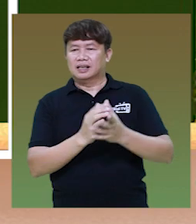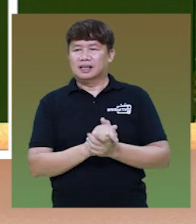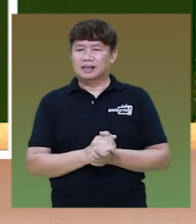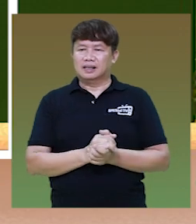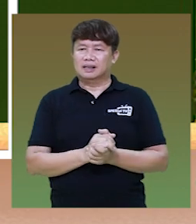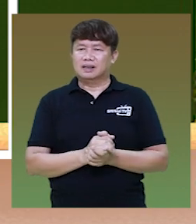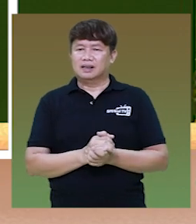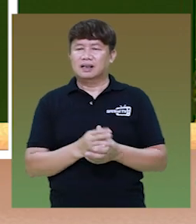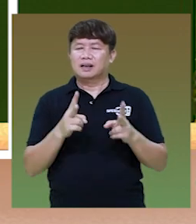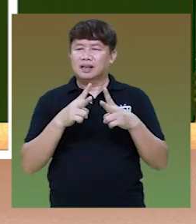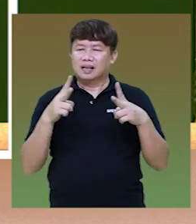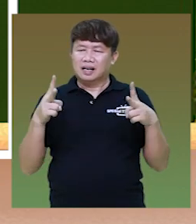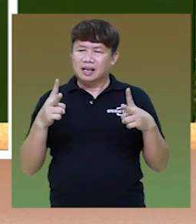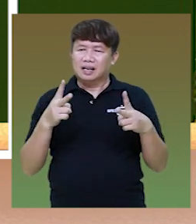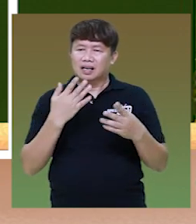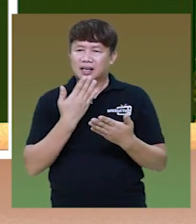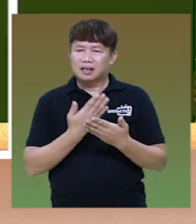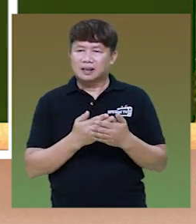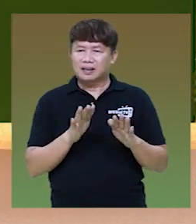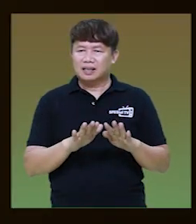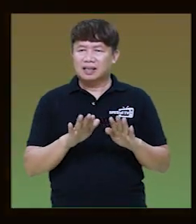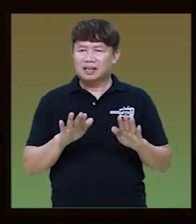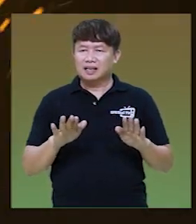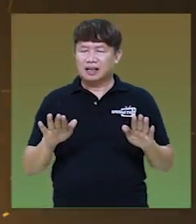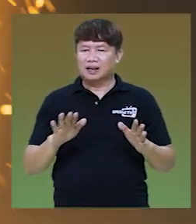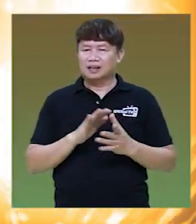Good job, kiddos! Keep it up!